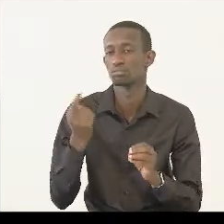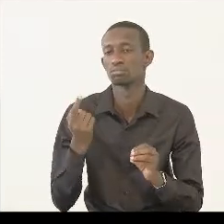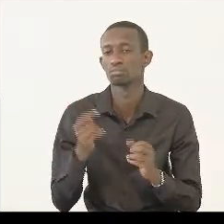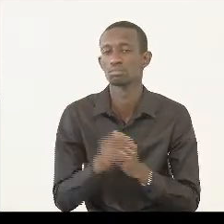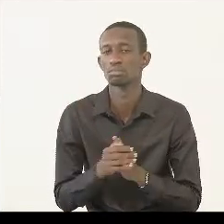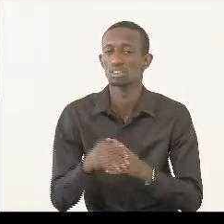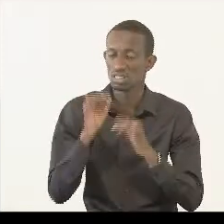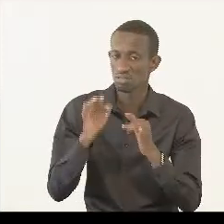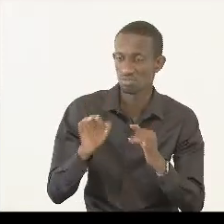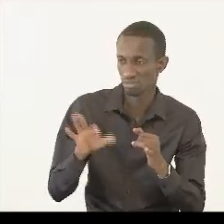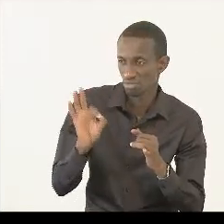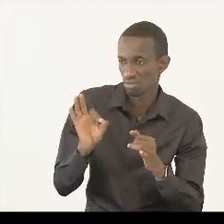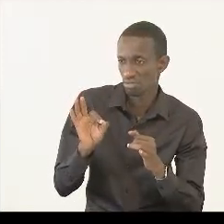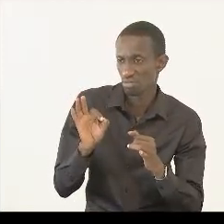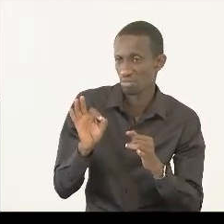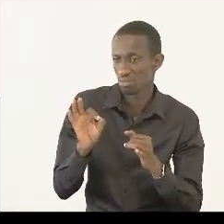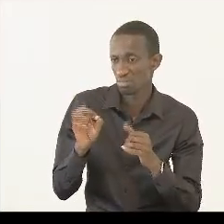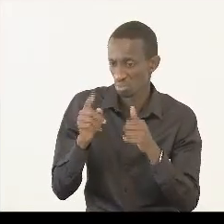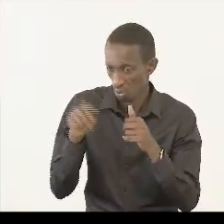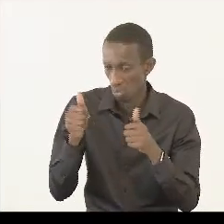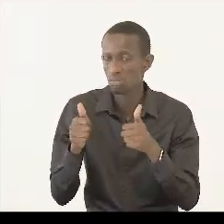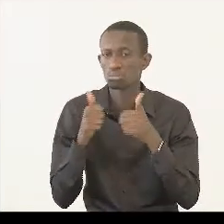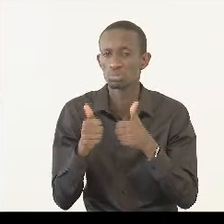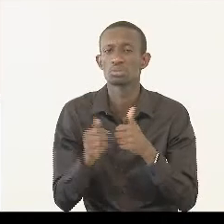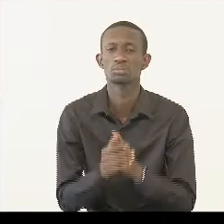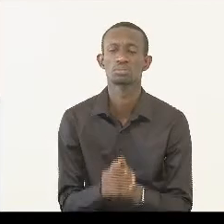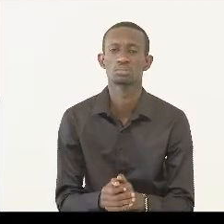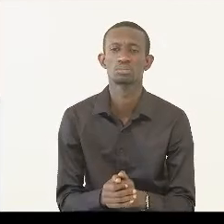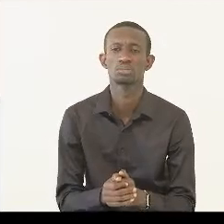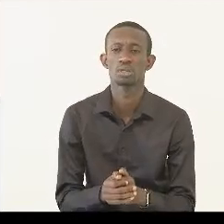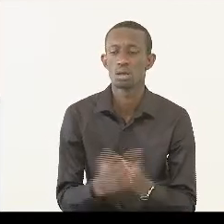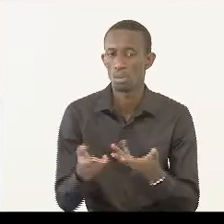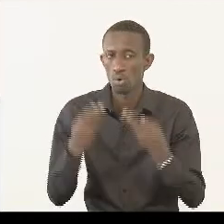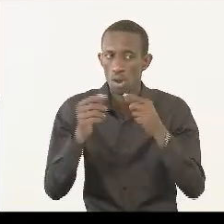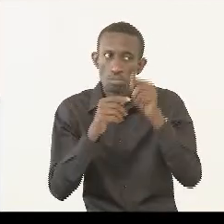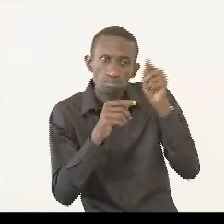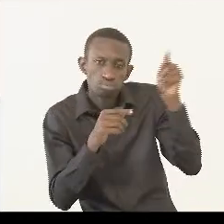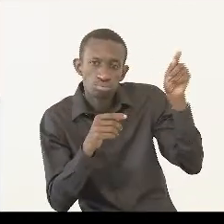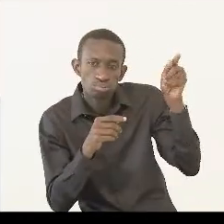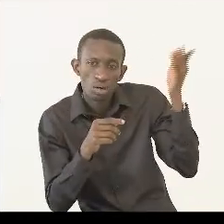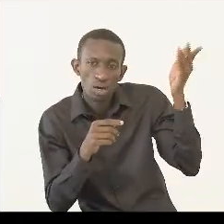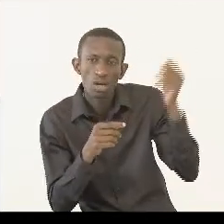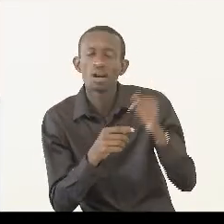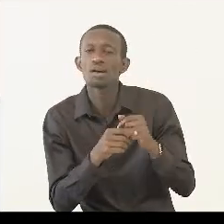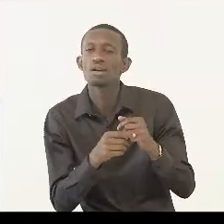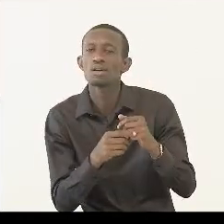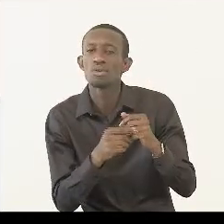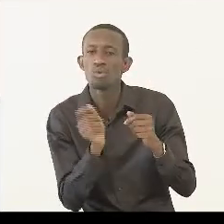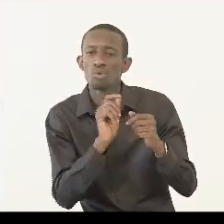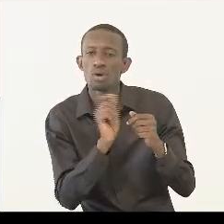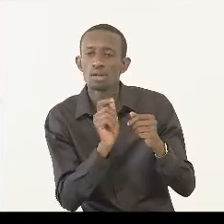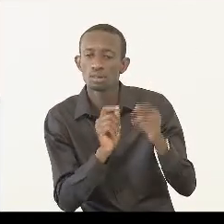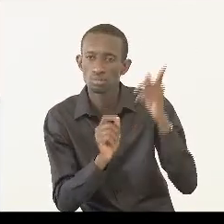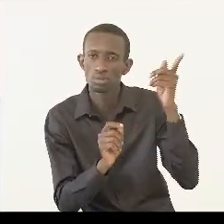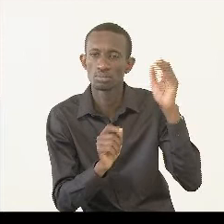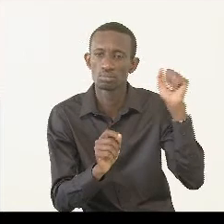the right answer, it doesn't add up. So space is provided for you to fix your answer. Have you taken a snapshot of that?